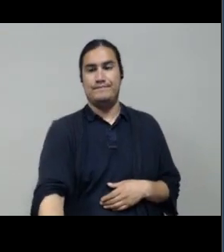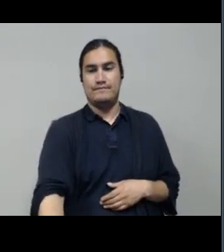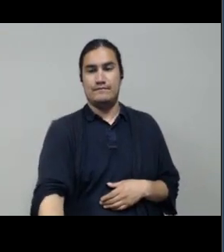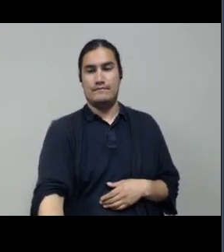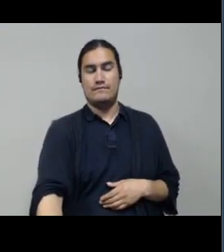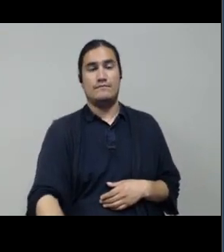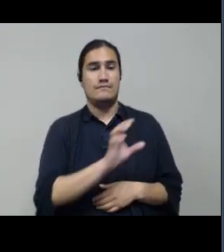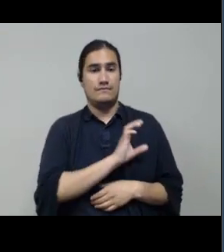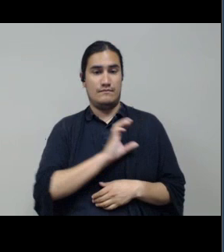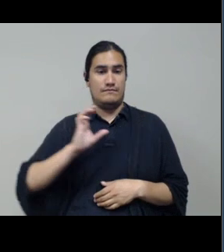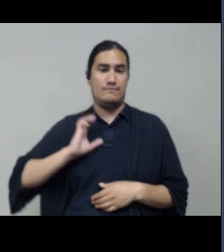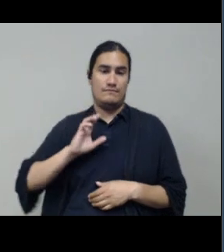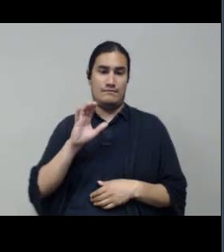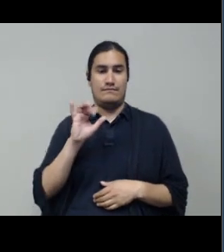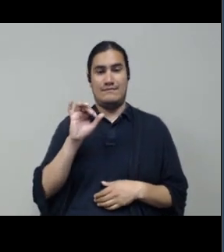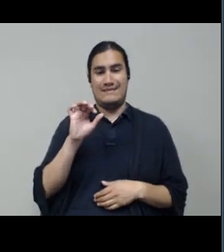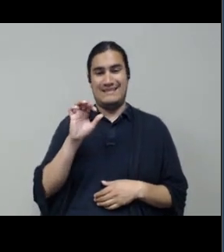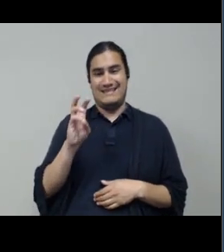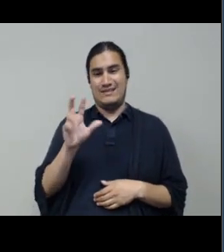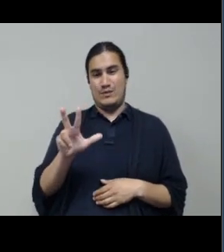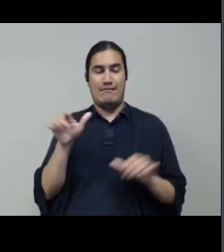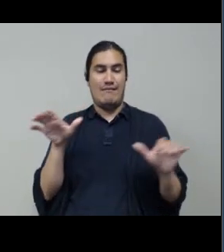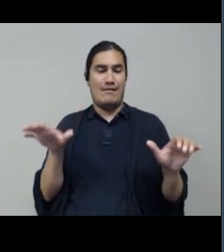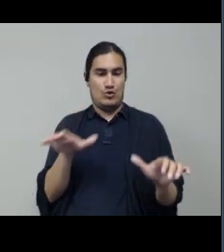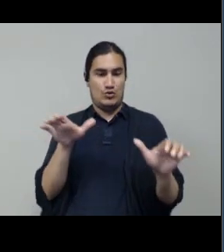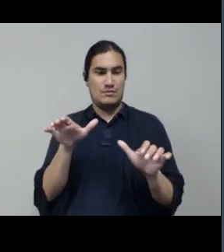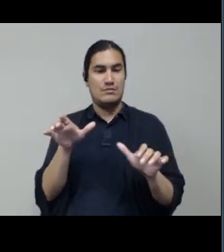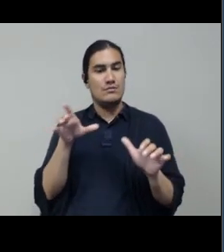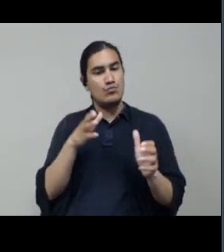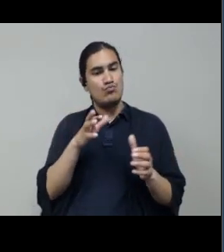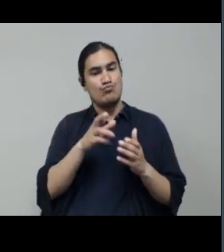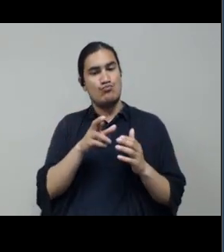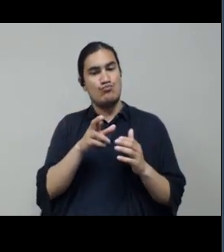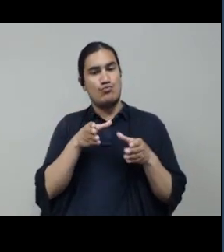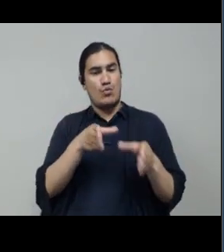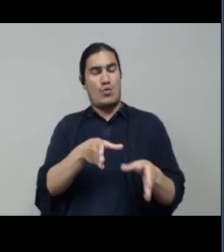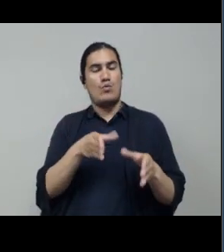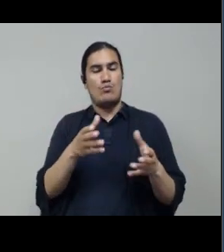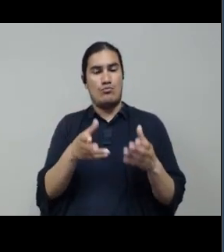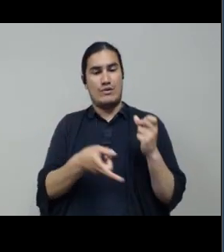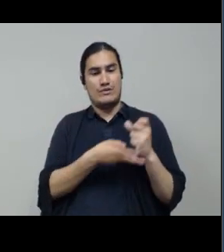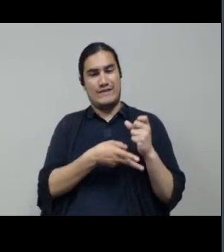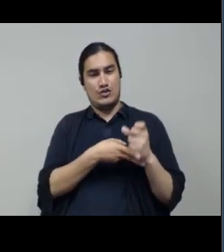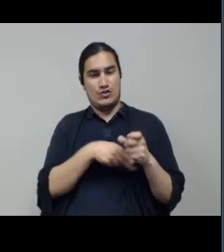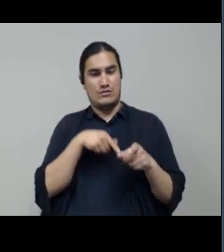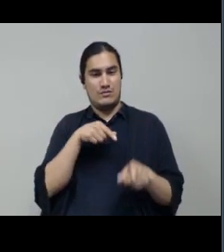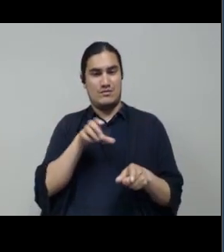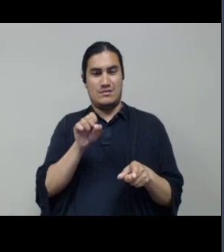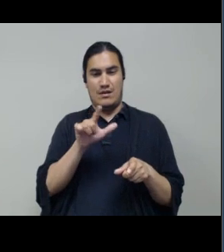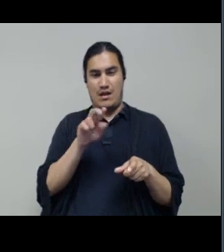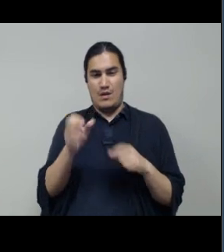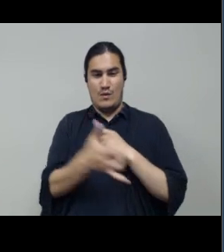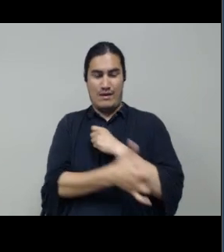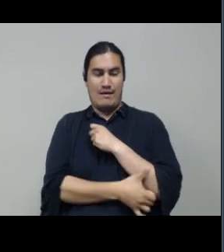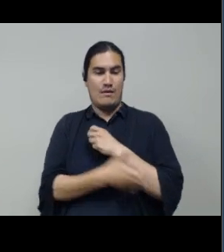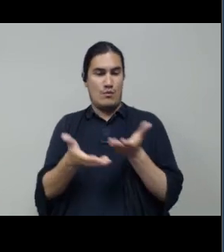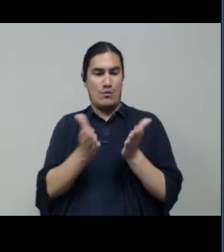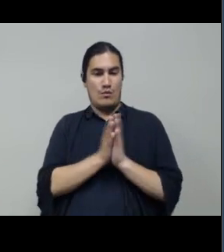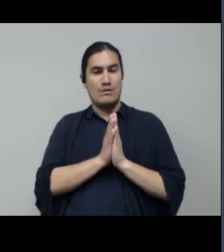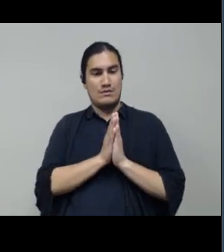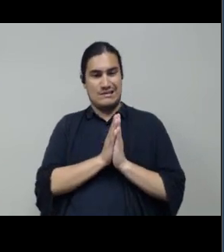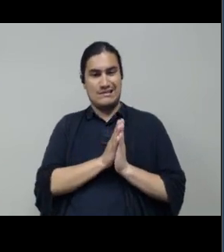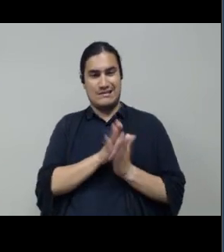Commissioners, item 63 is an action item for the road preservation project on State Route 29 in Solano County that is requesting a